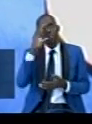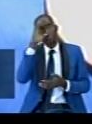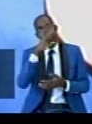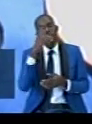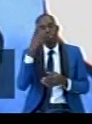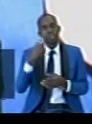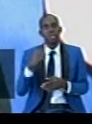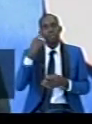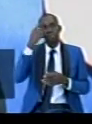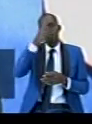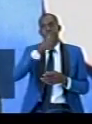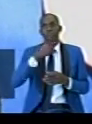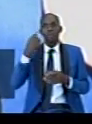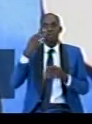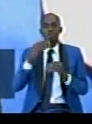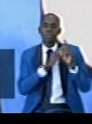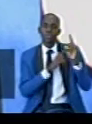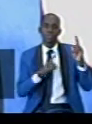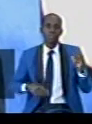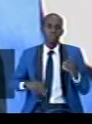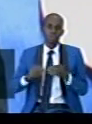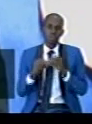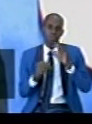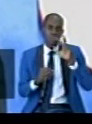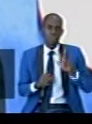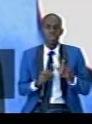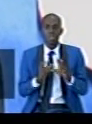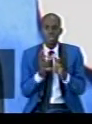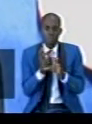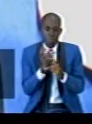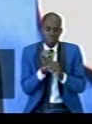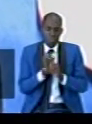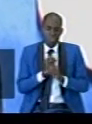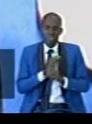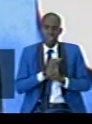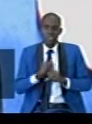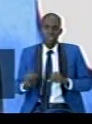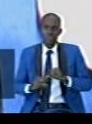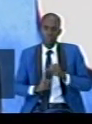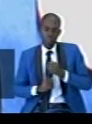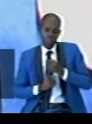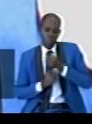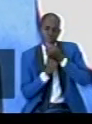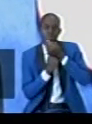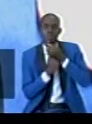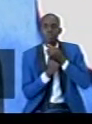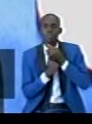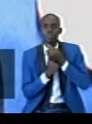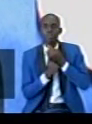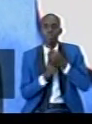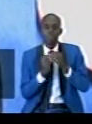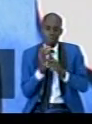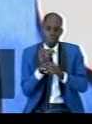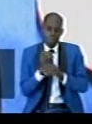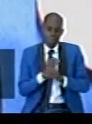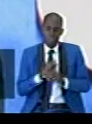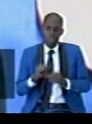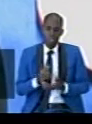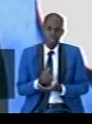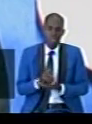of the Lord. Number three, obtaining succor, obtaining support, obtaining